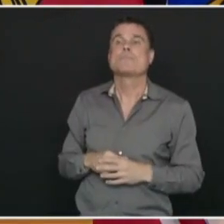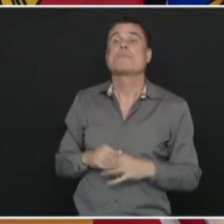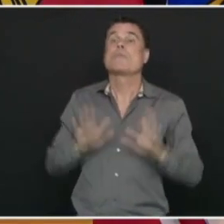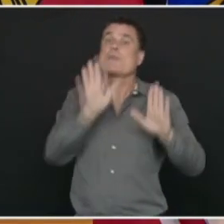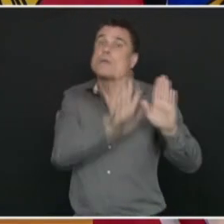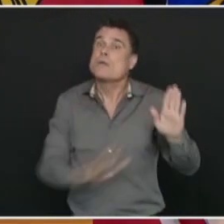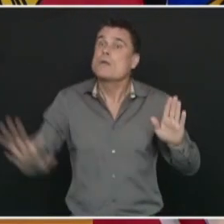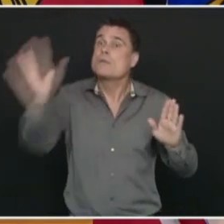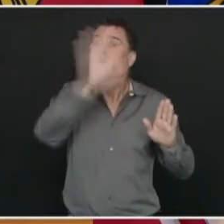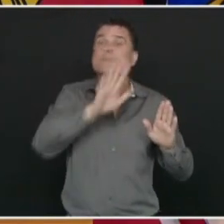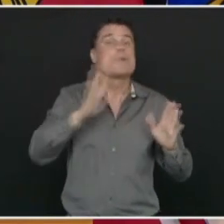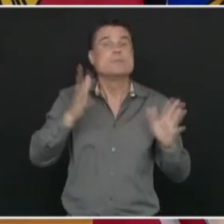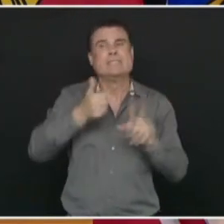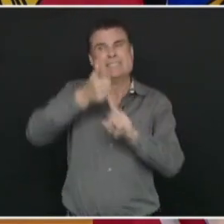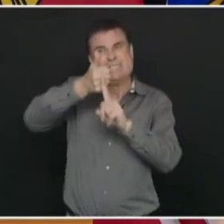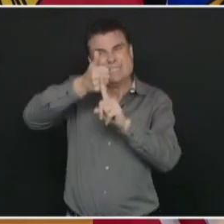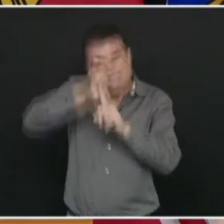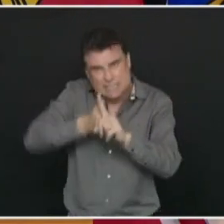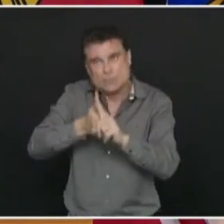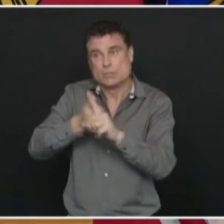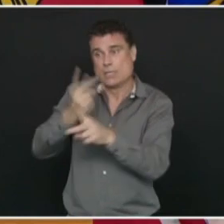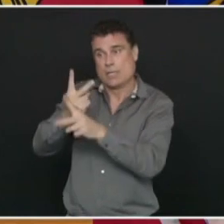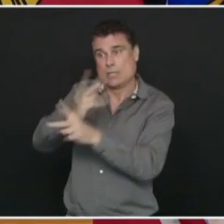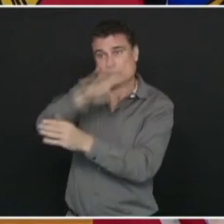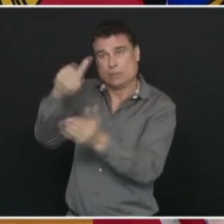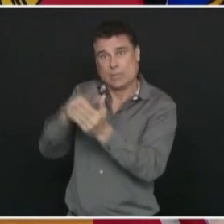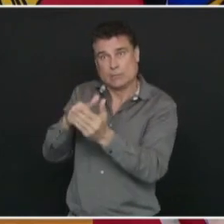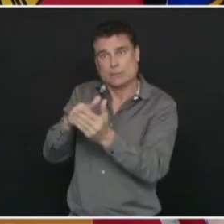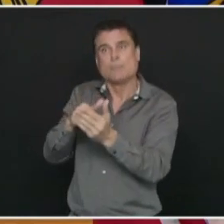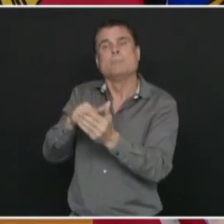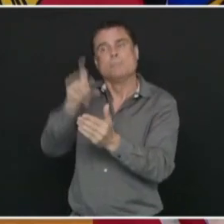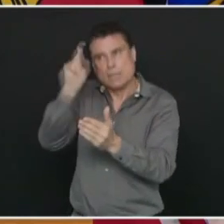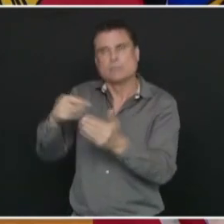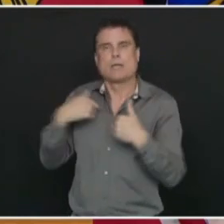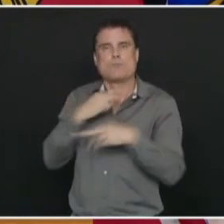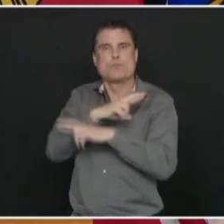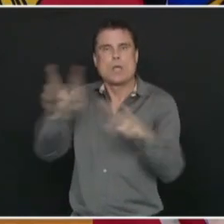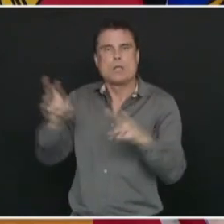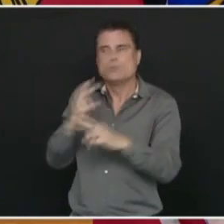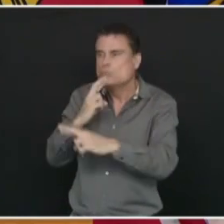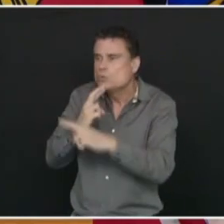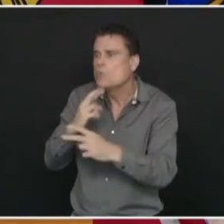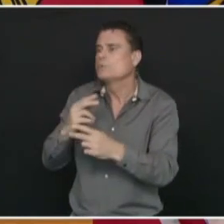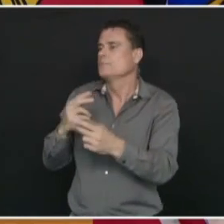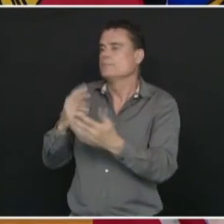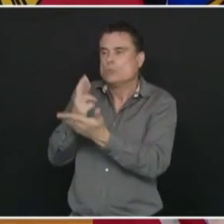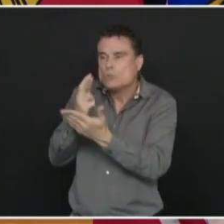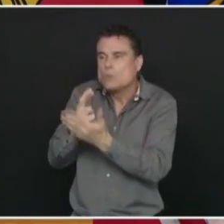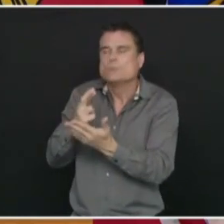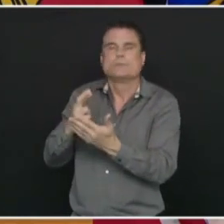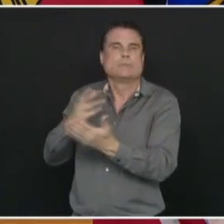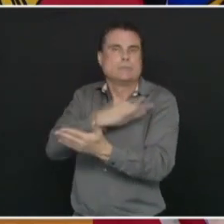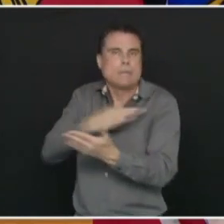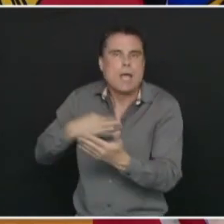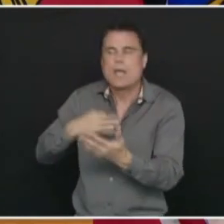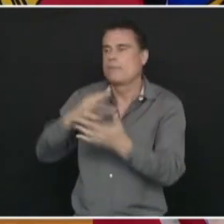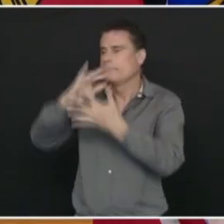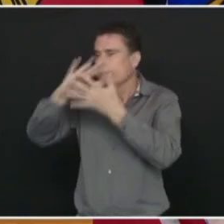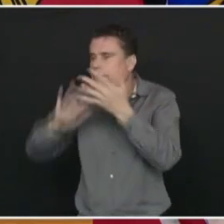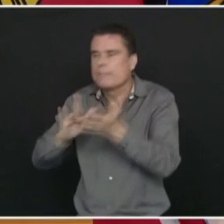for stepped up enforcement or lockdowns or any of those types of measures that people call